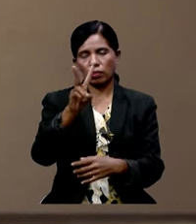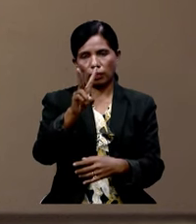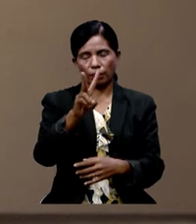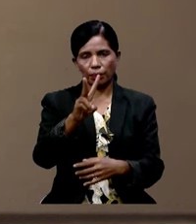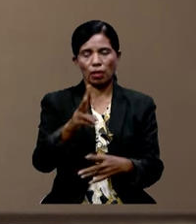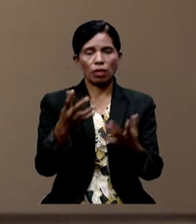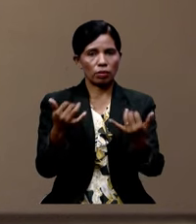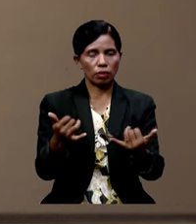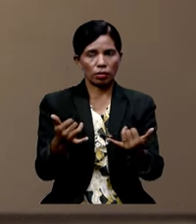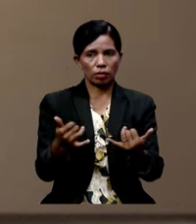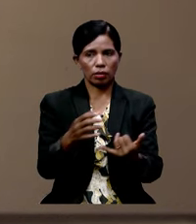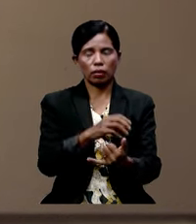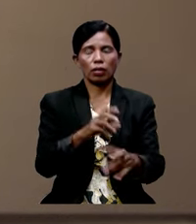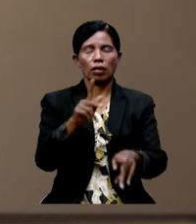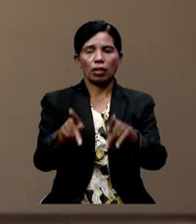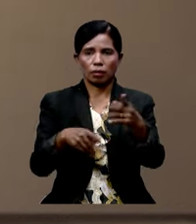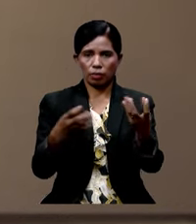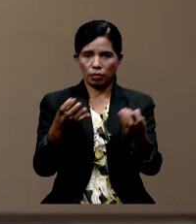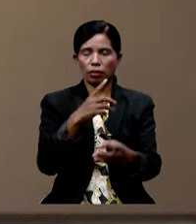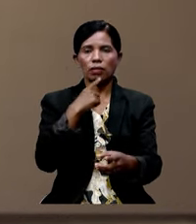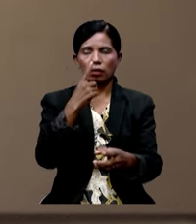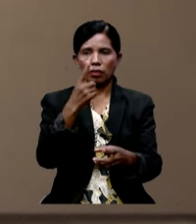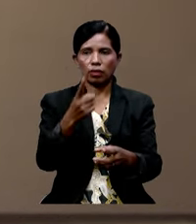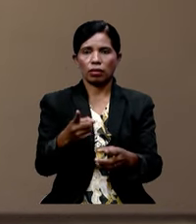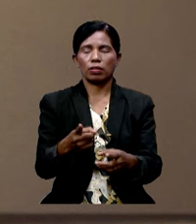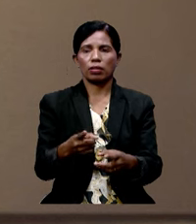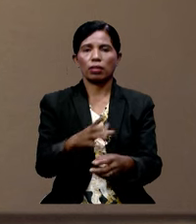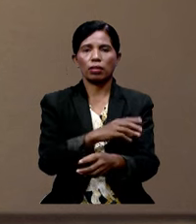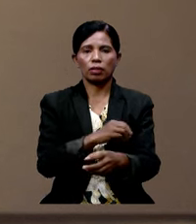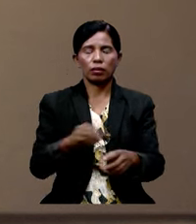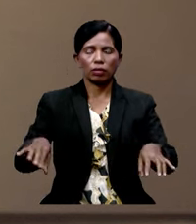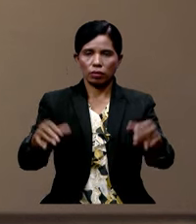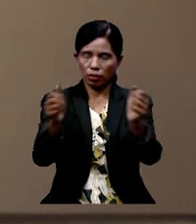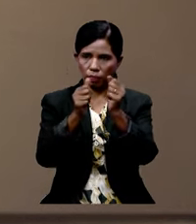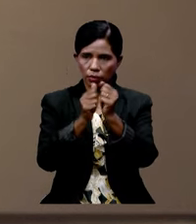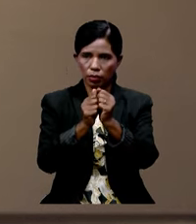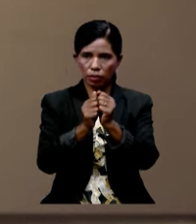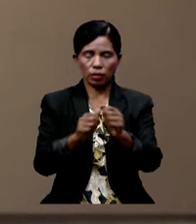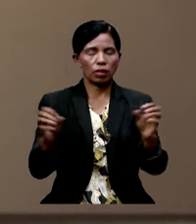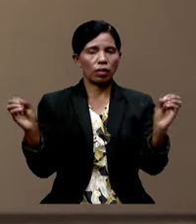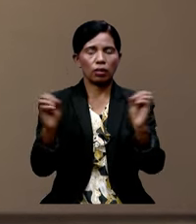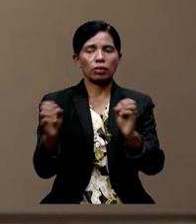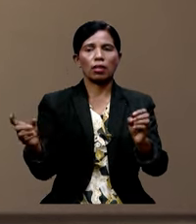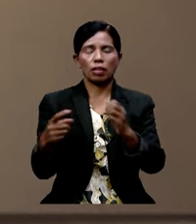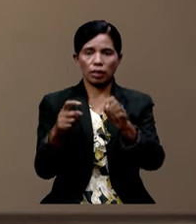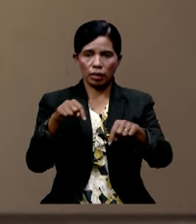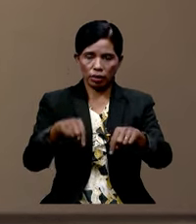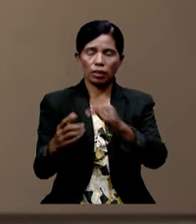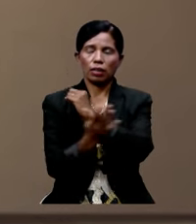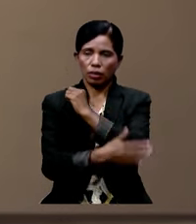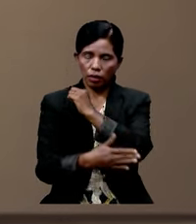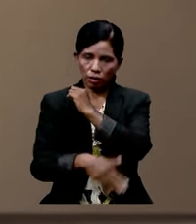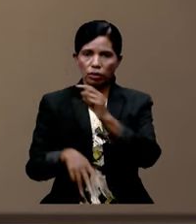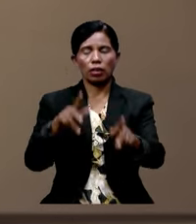However, as many of you well know, the intimate relation between this country, its